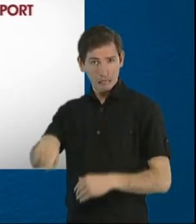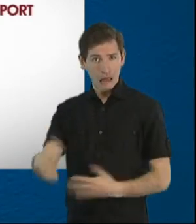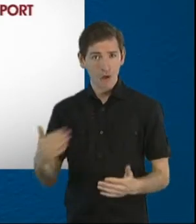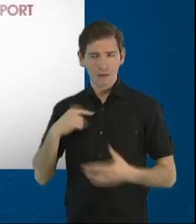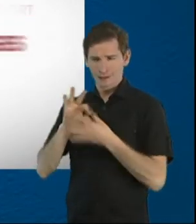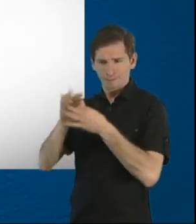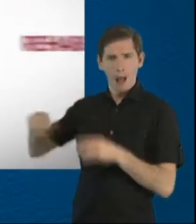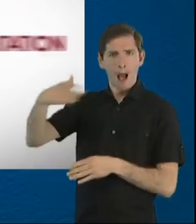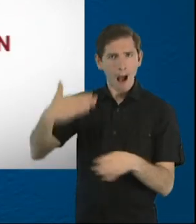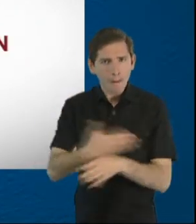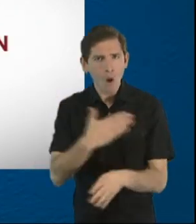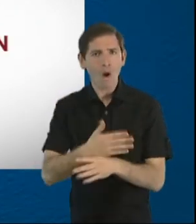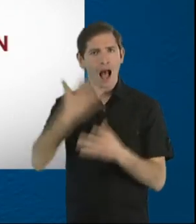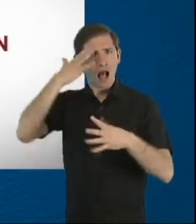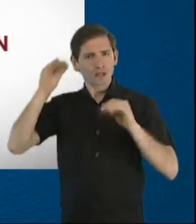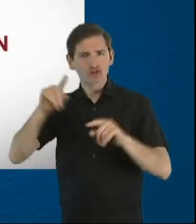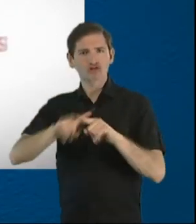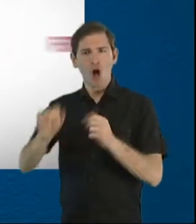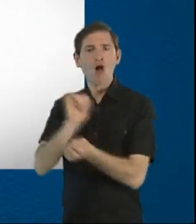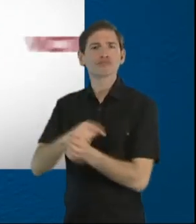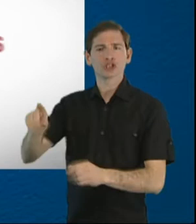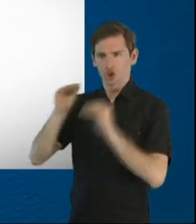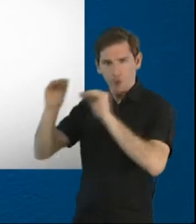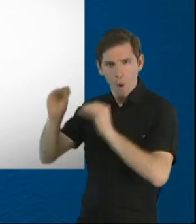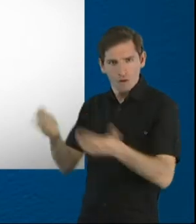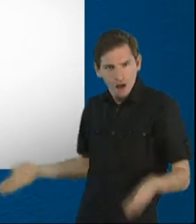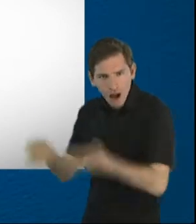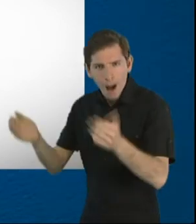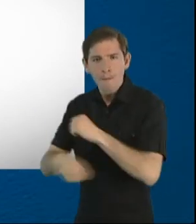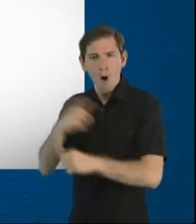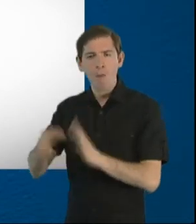support. This encourages rehabilitation and prevents